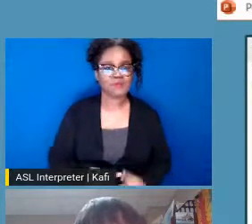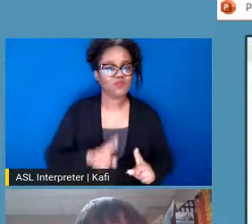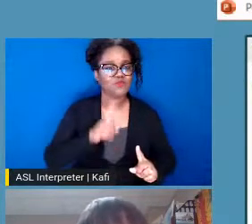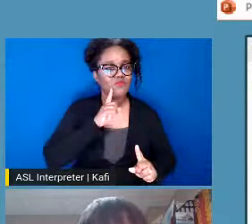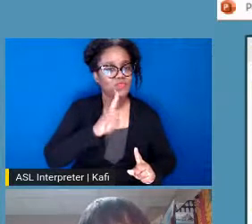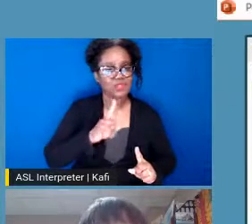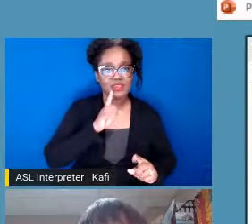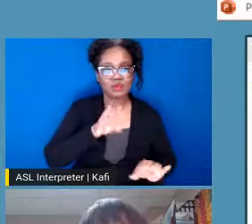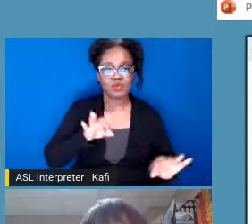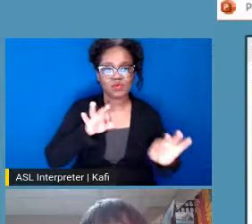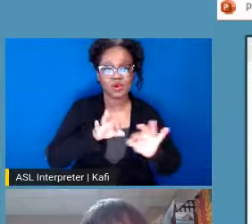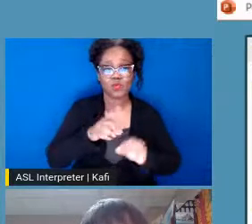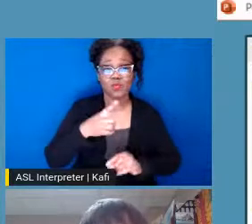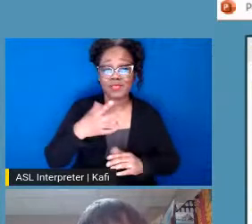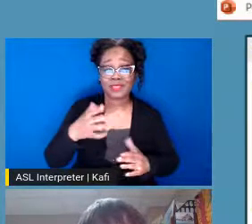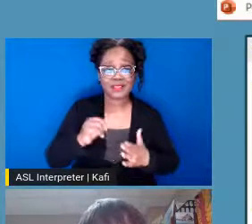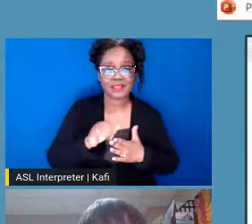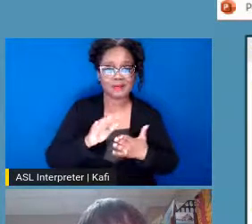developing a URL